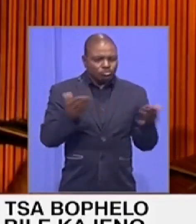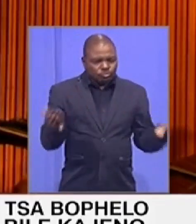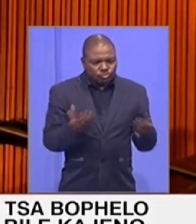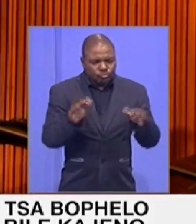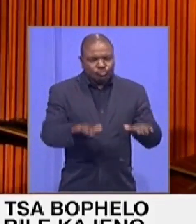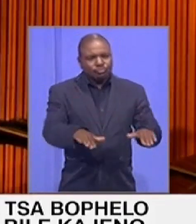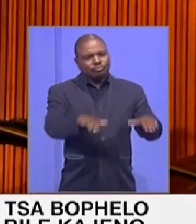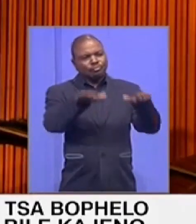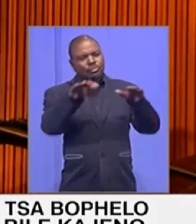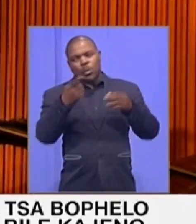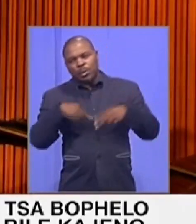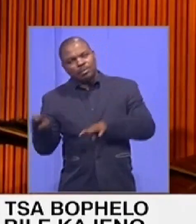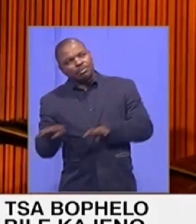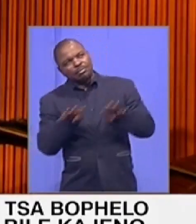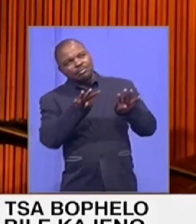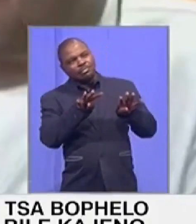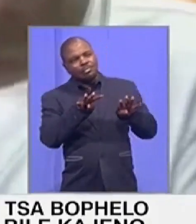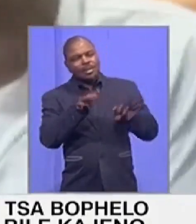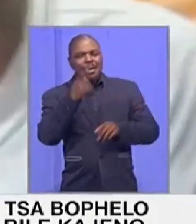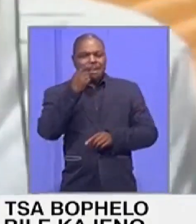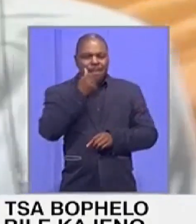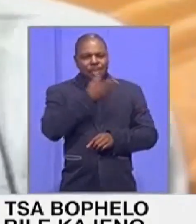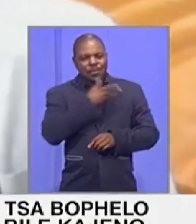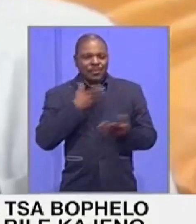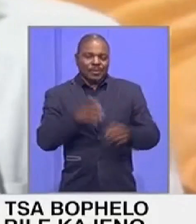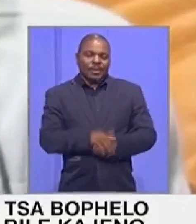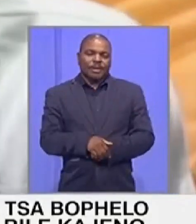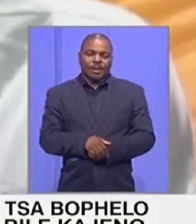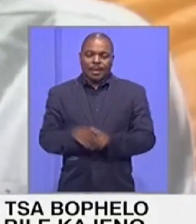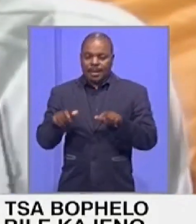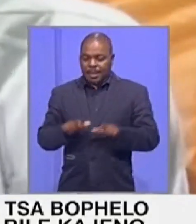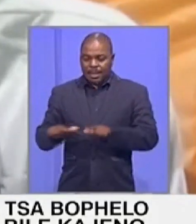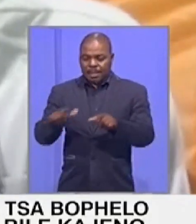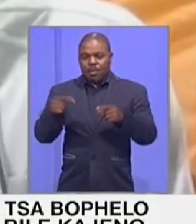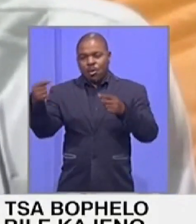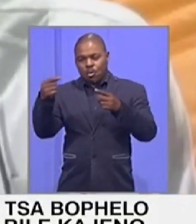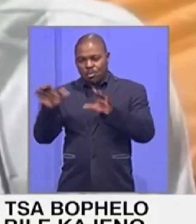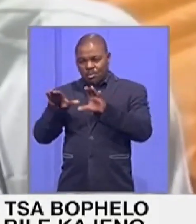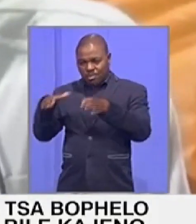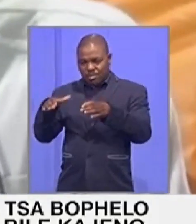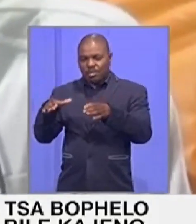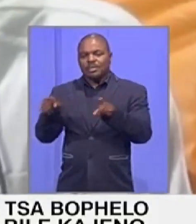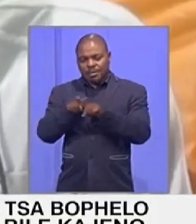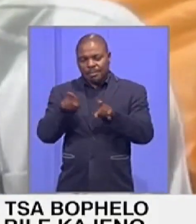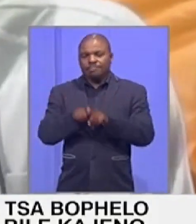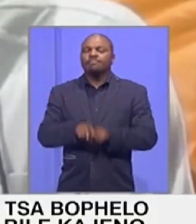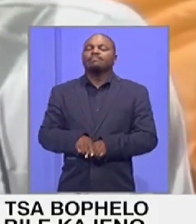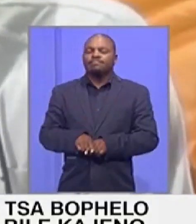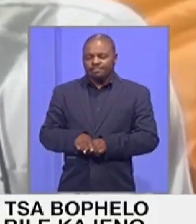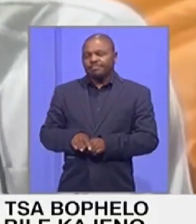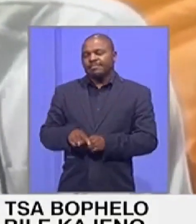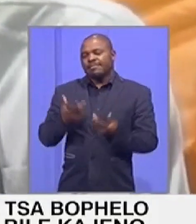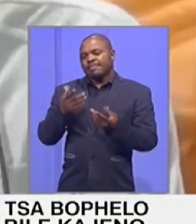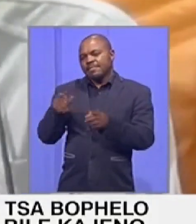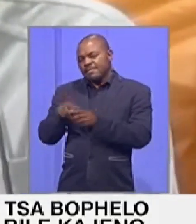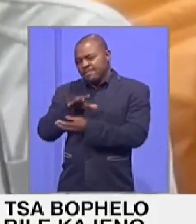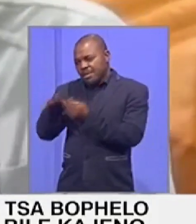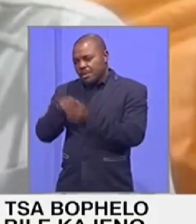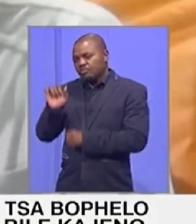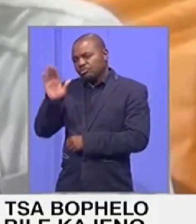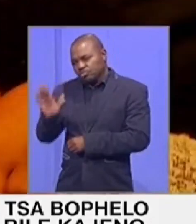ra ba lebelela e ba banna le basadi. Ga ya Limpopo le Makoko Khanezo le bone ba isitse mantswe a matshediso go ba lelapa la ga